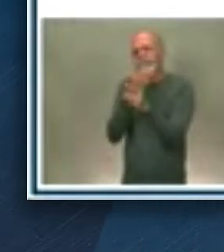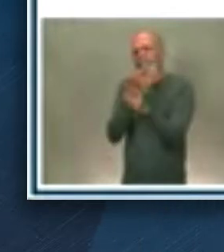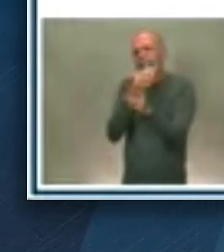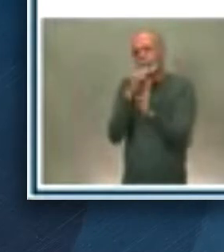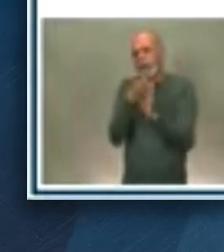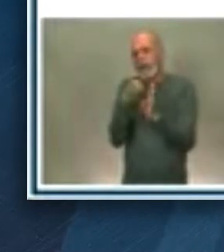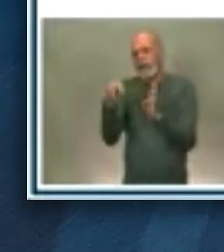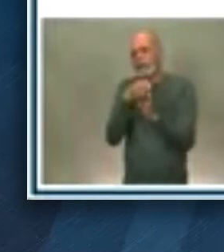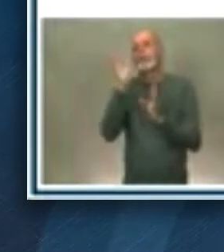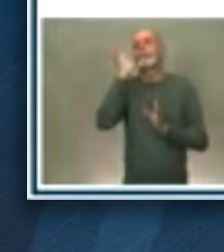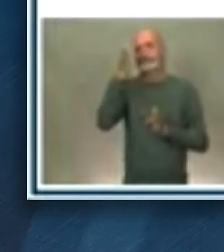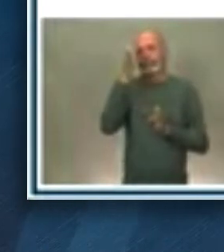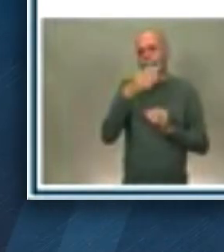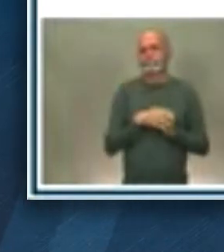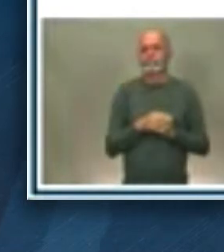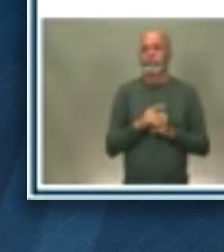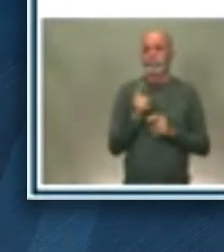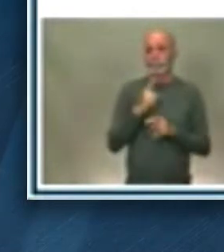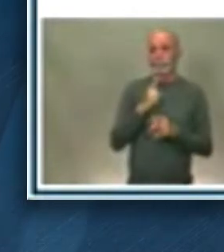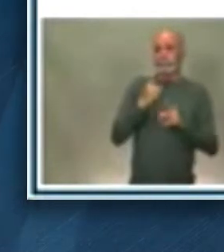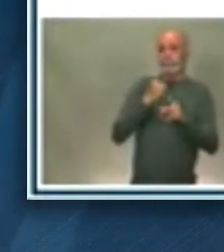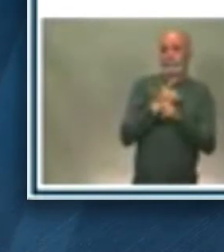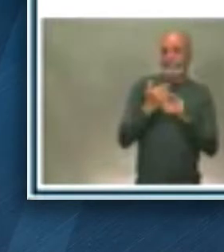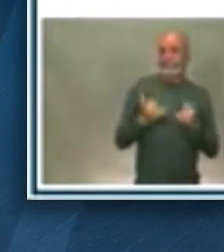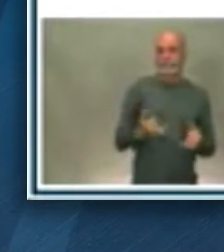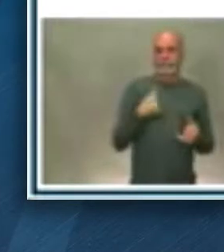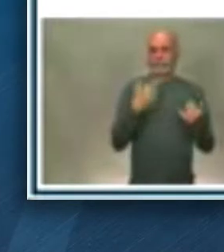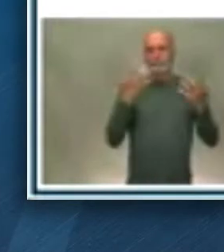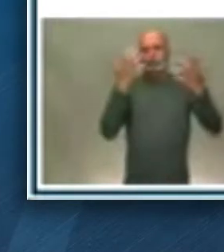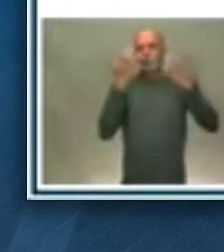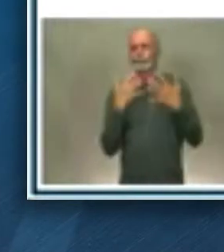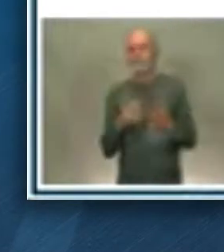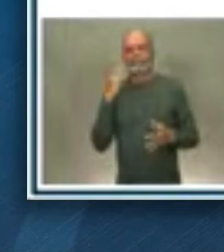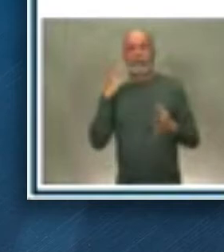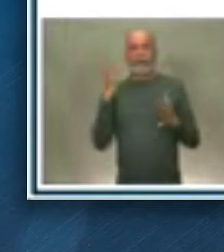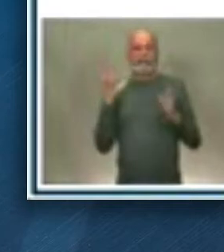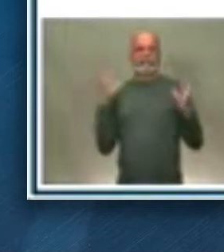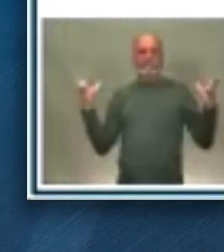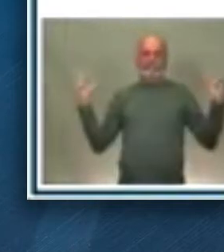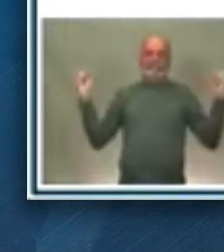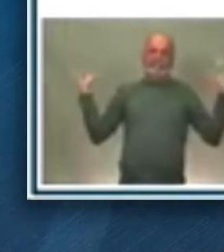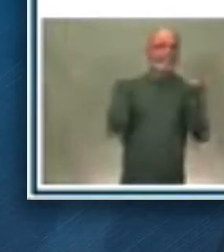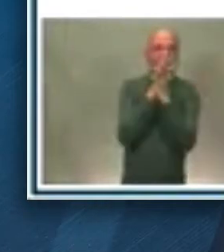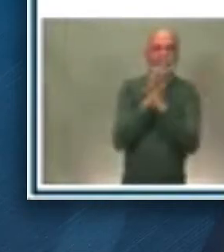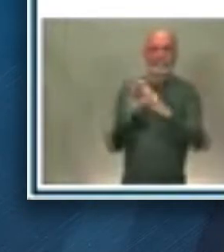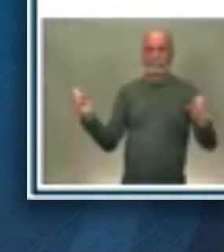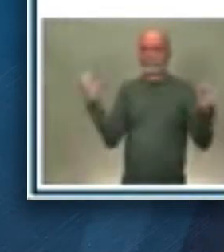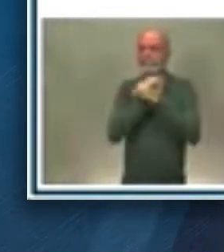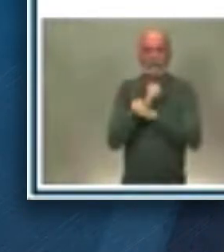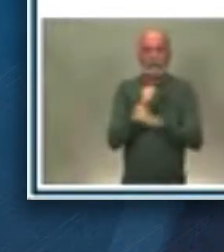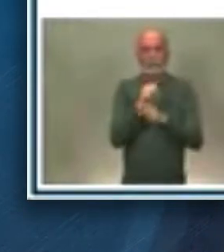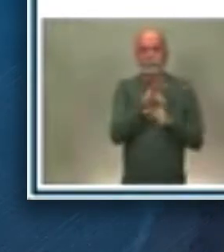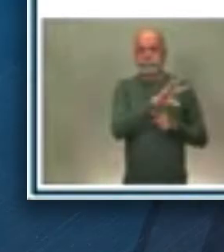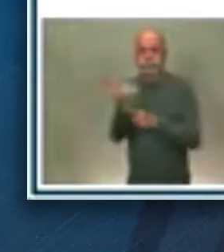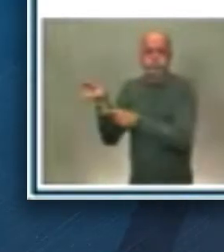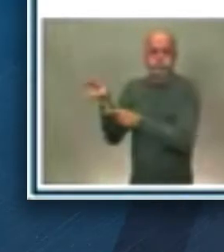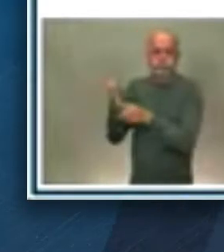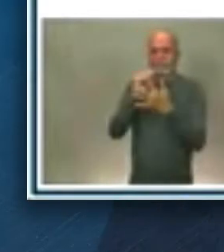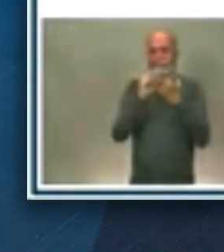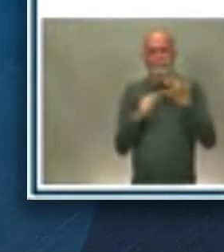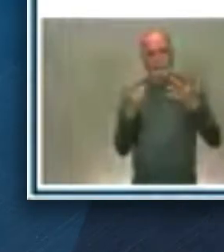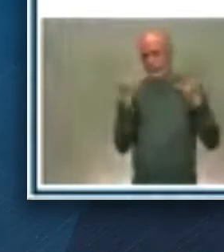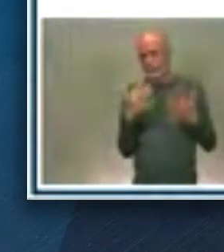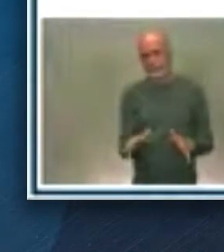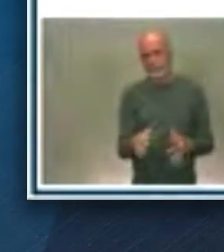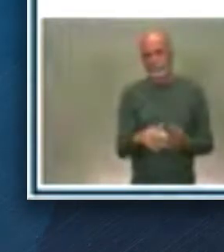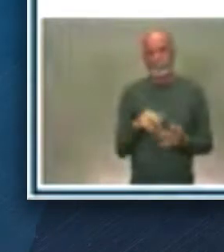I don't think anyone wants to see violence on either side. And law enforcement was doing their job. They were doing what they were asked